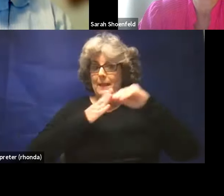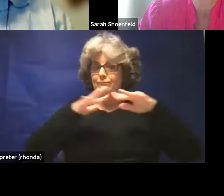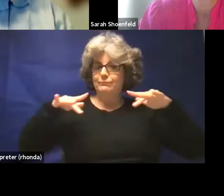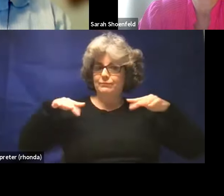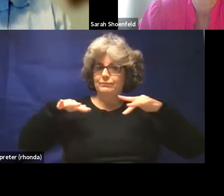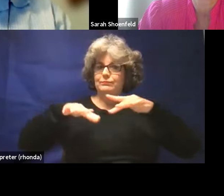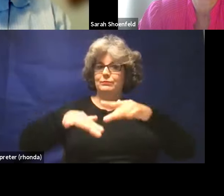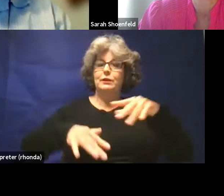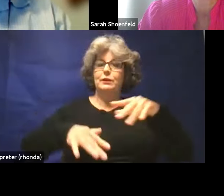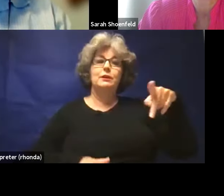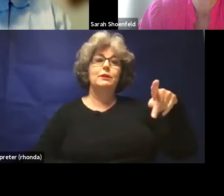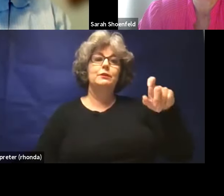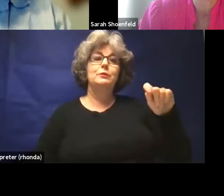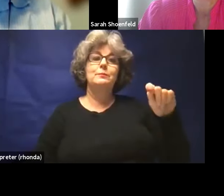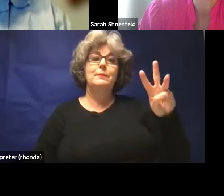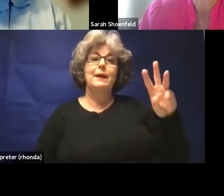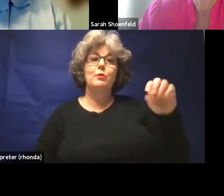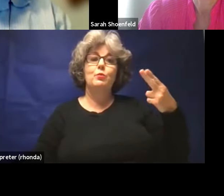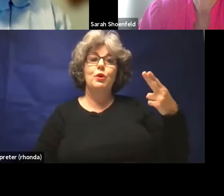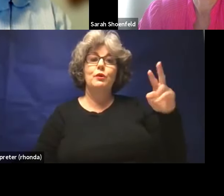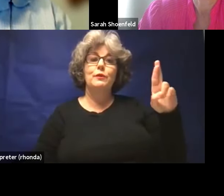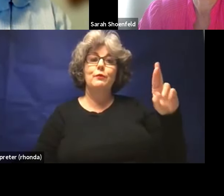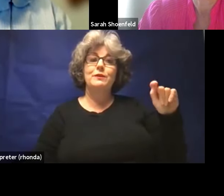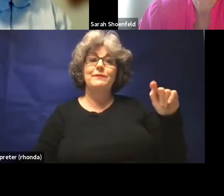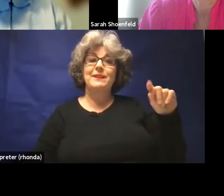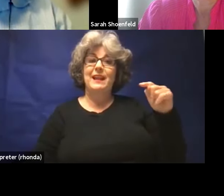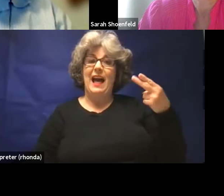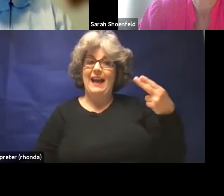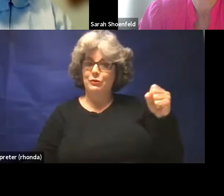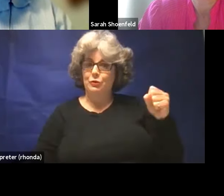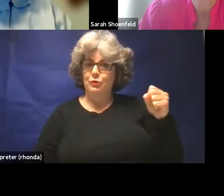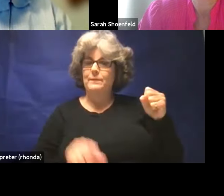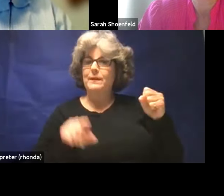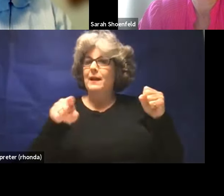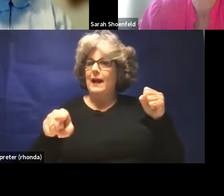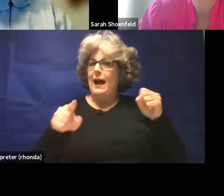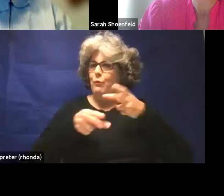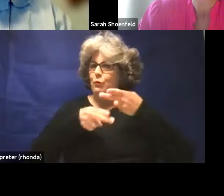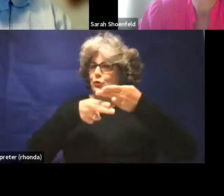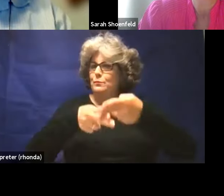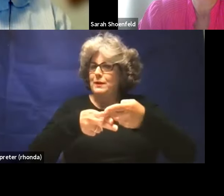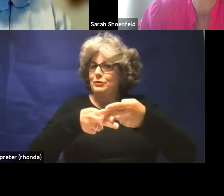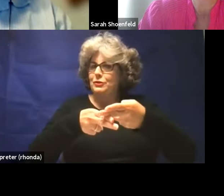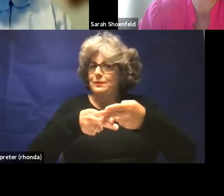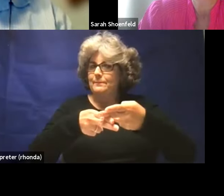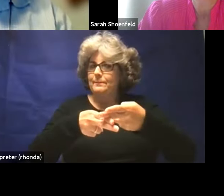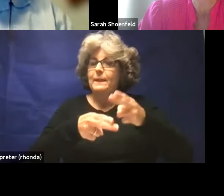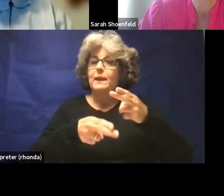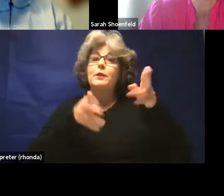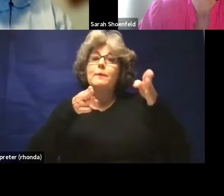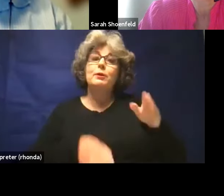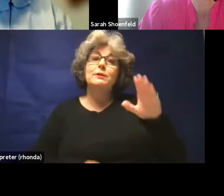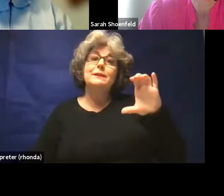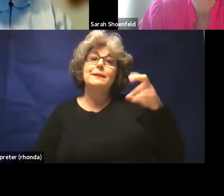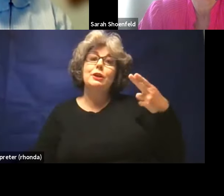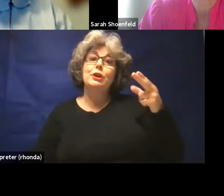attend Petworth's Roosevelt High School. So in this clip, I just want to mention the Charlene that he refers to may